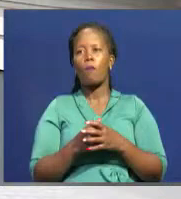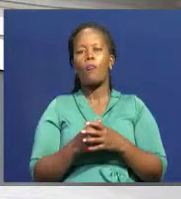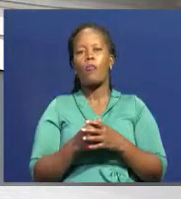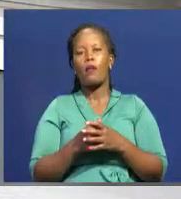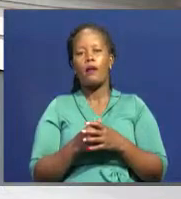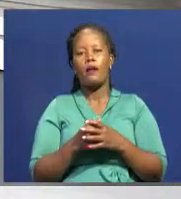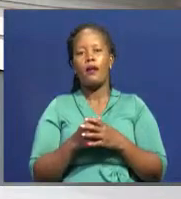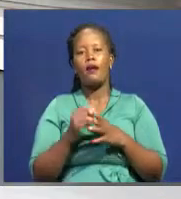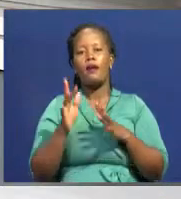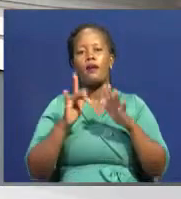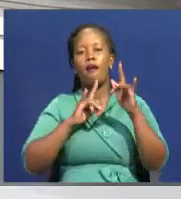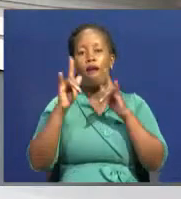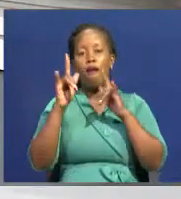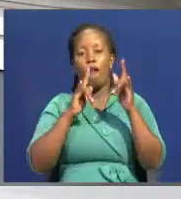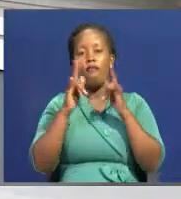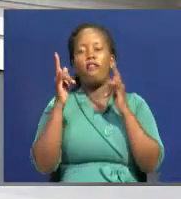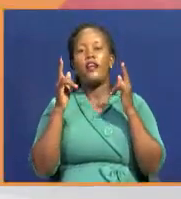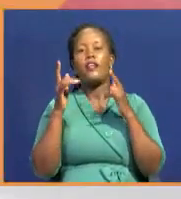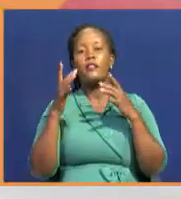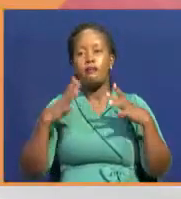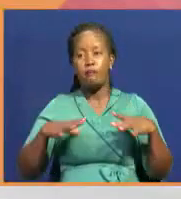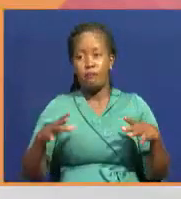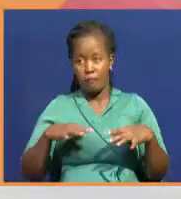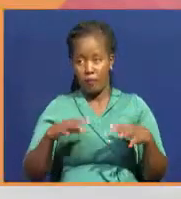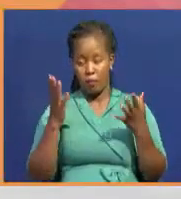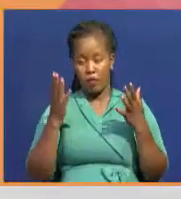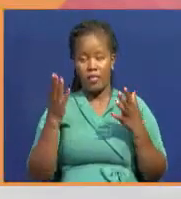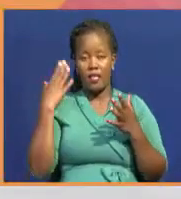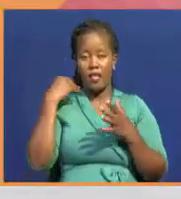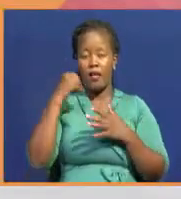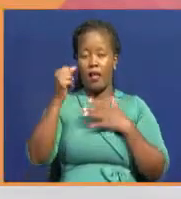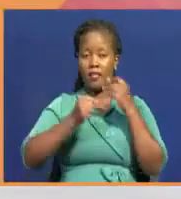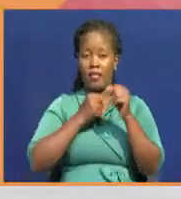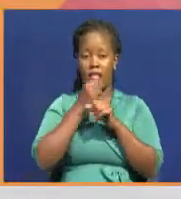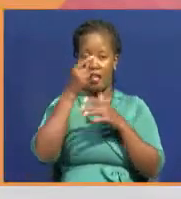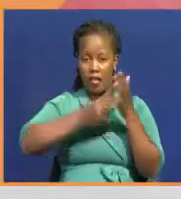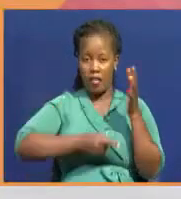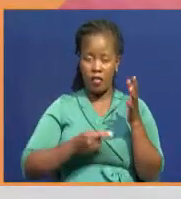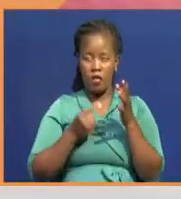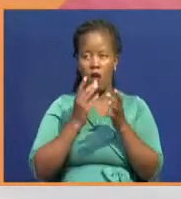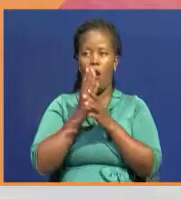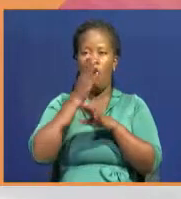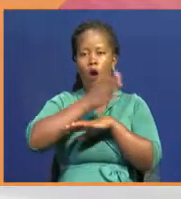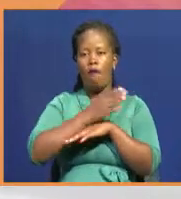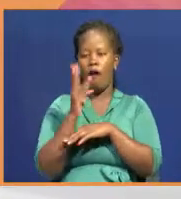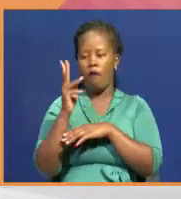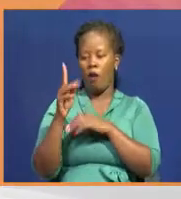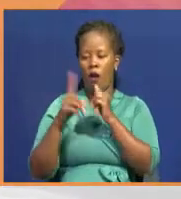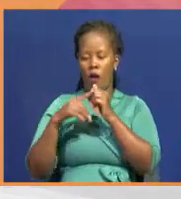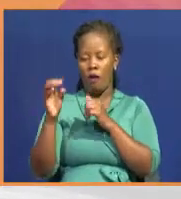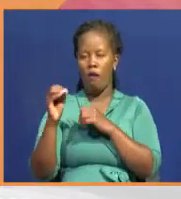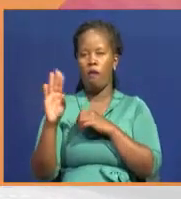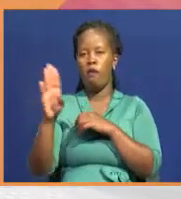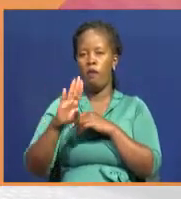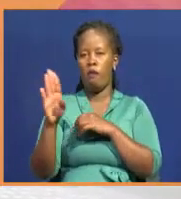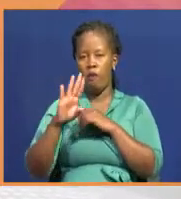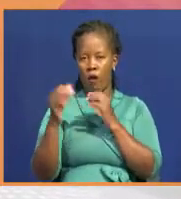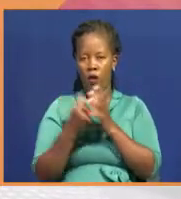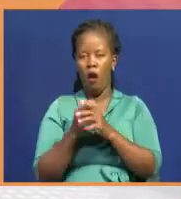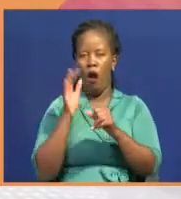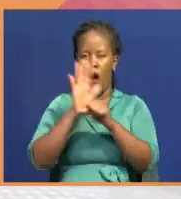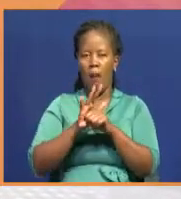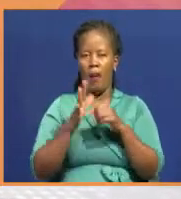remittances last year. They hit over 460 billion. And a lot of the diaspora people here have